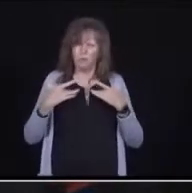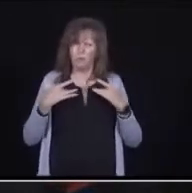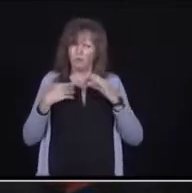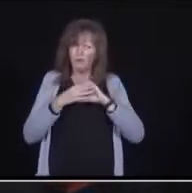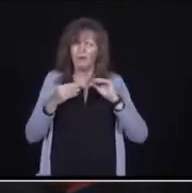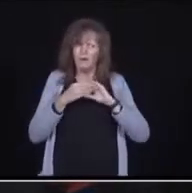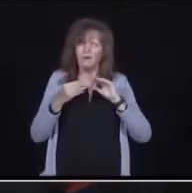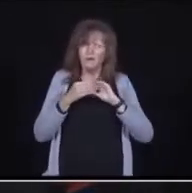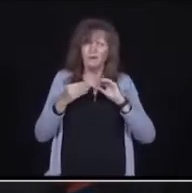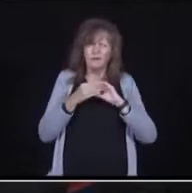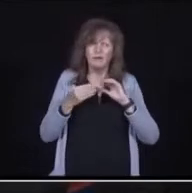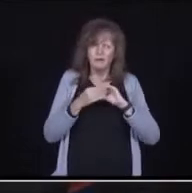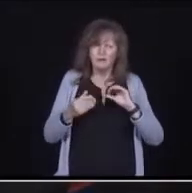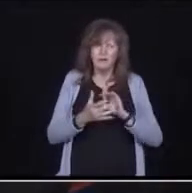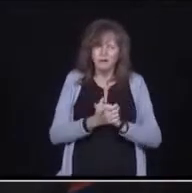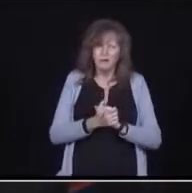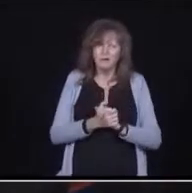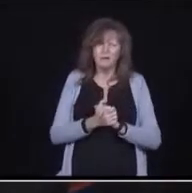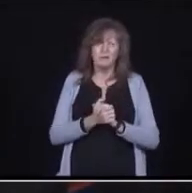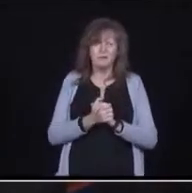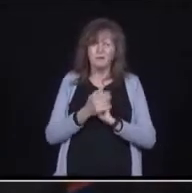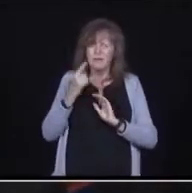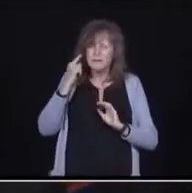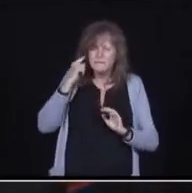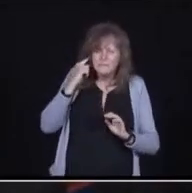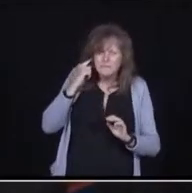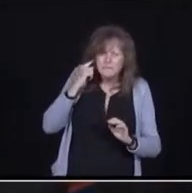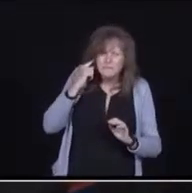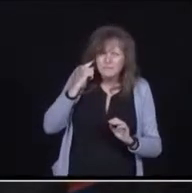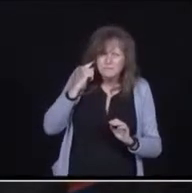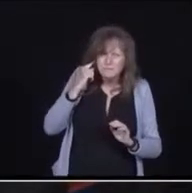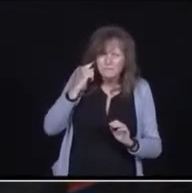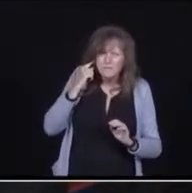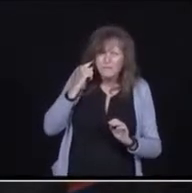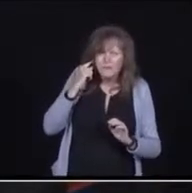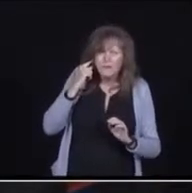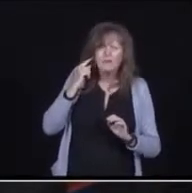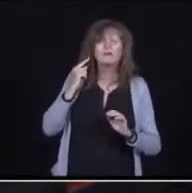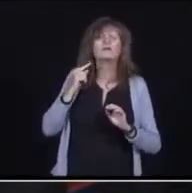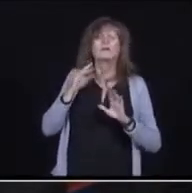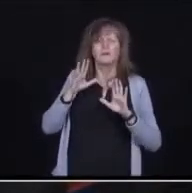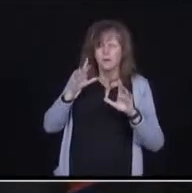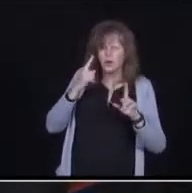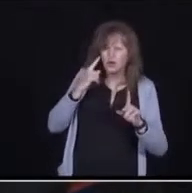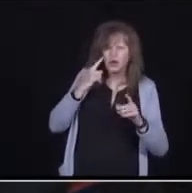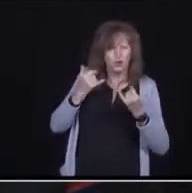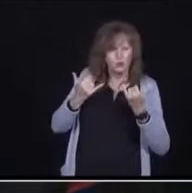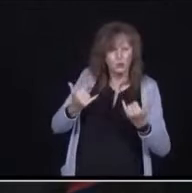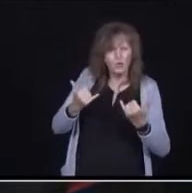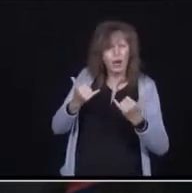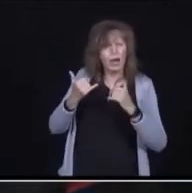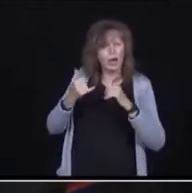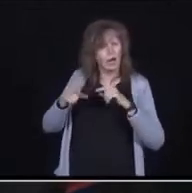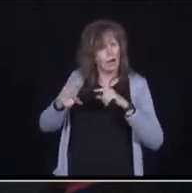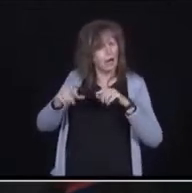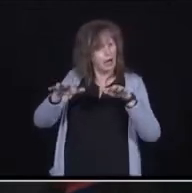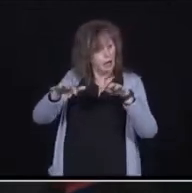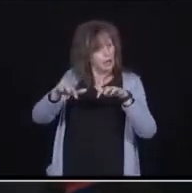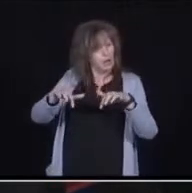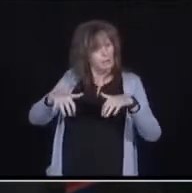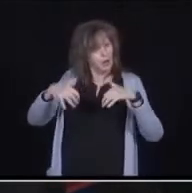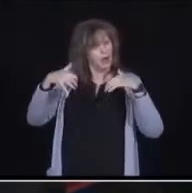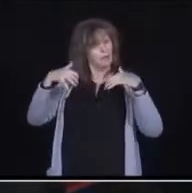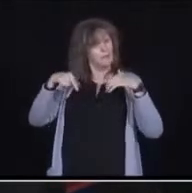going to make an announcement soon. We heard in the legislature today one NDP MPP saying that one of his constituents faced